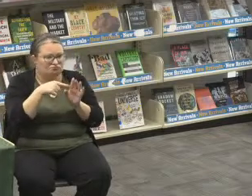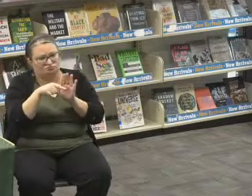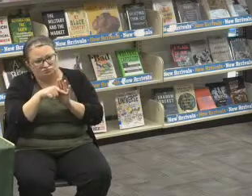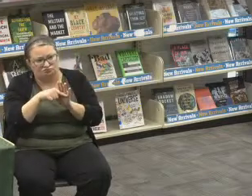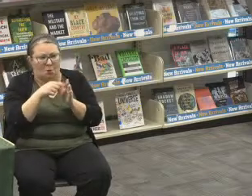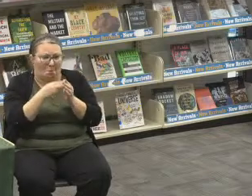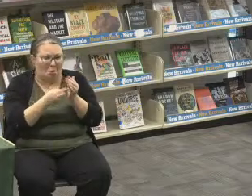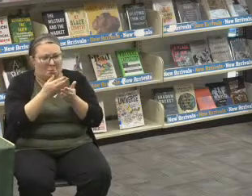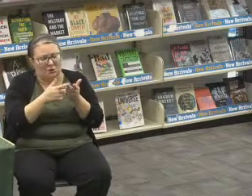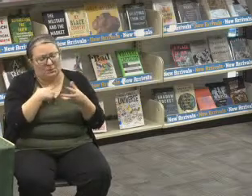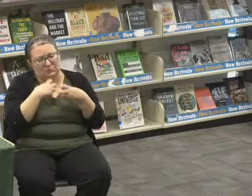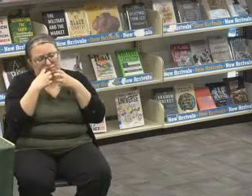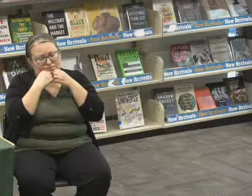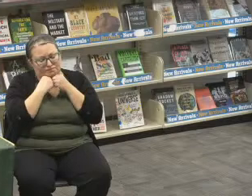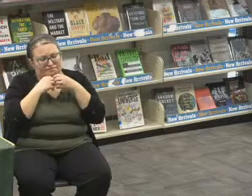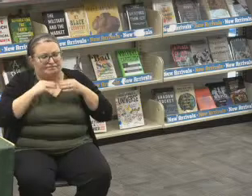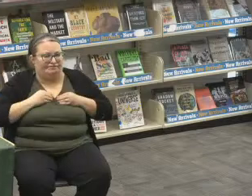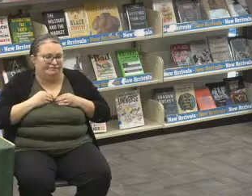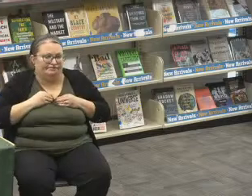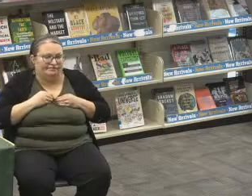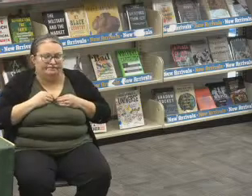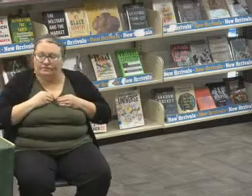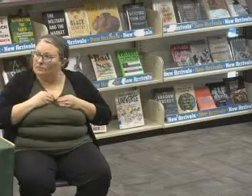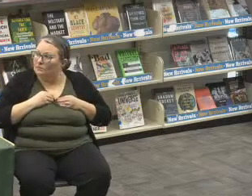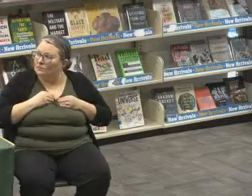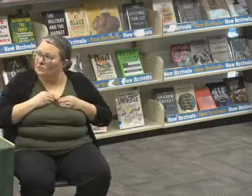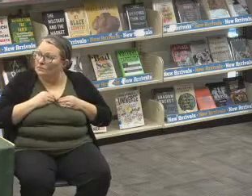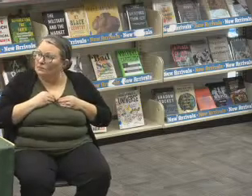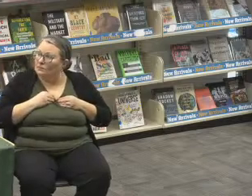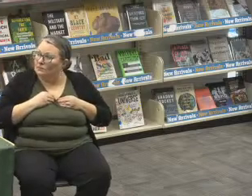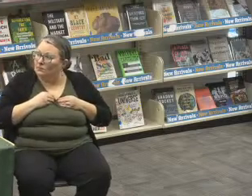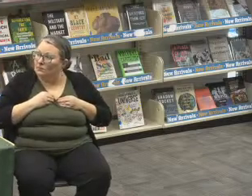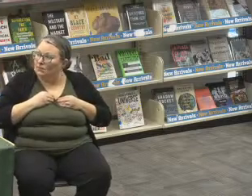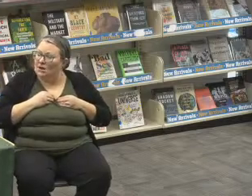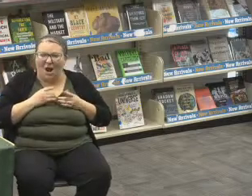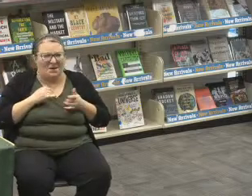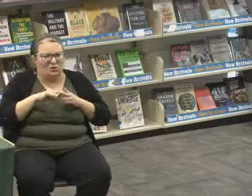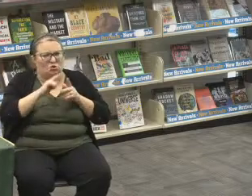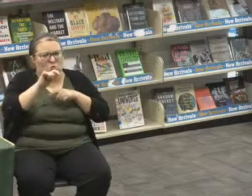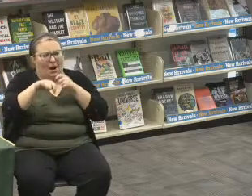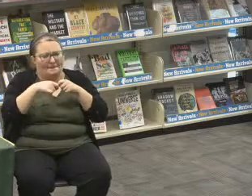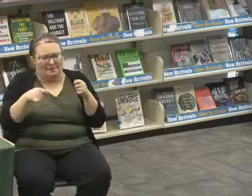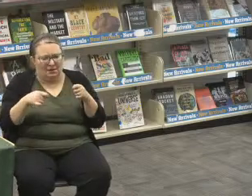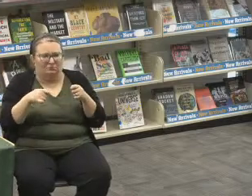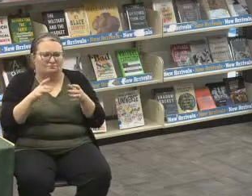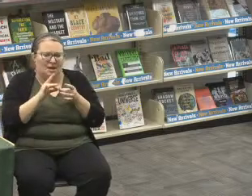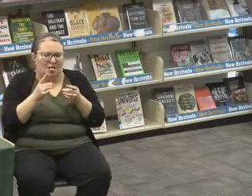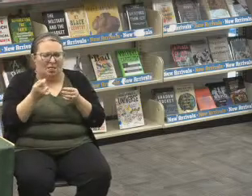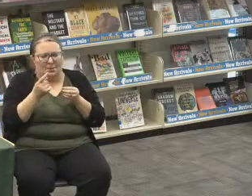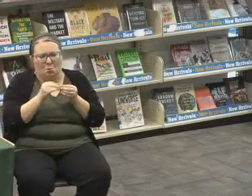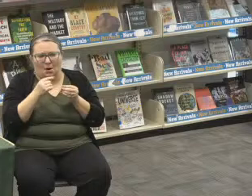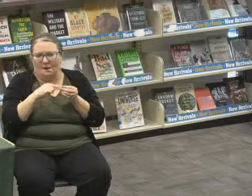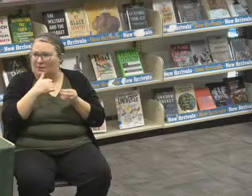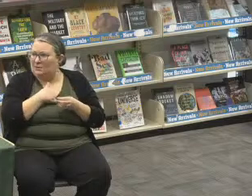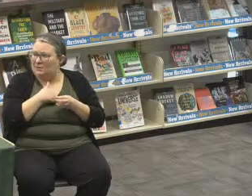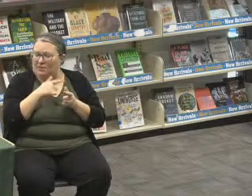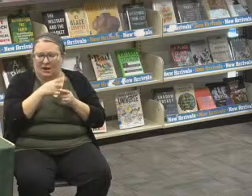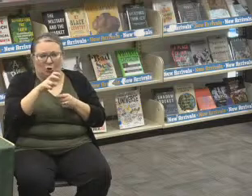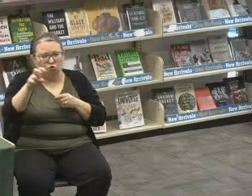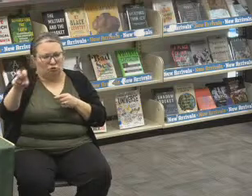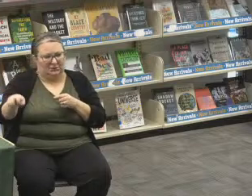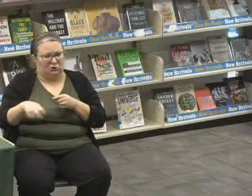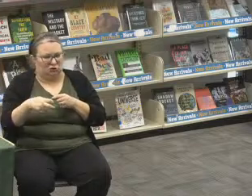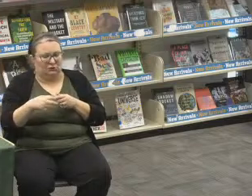both parts of that. And I'll just start to wrap up with saying a few other things about me, and then we'll kind of transition.